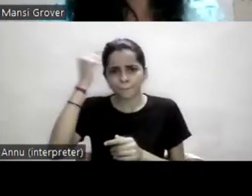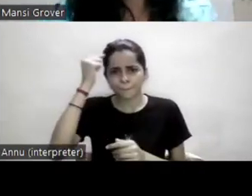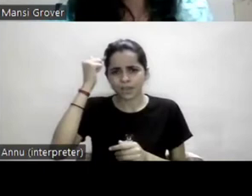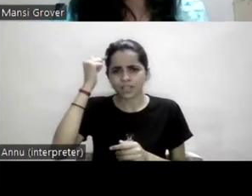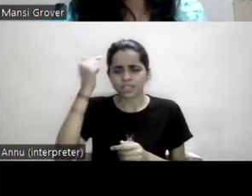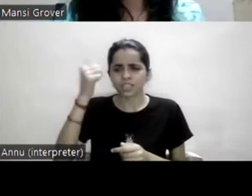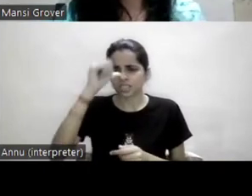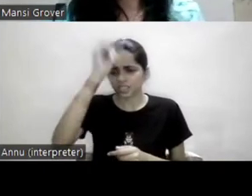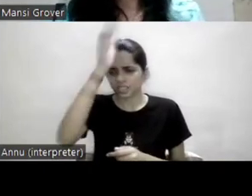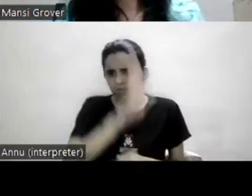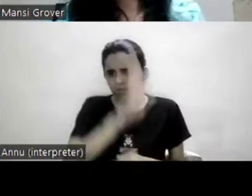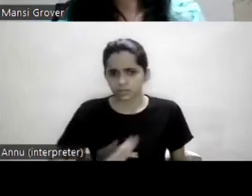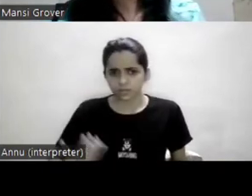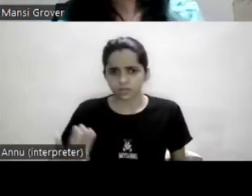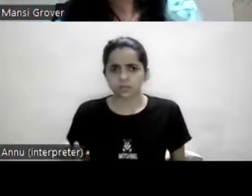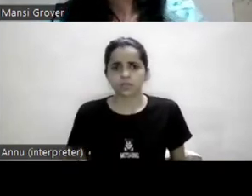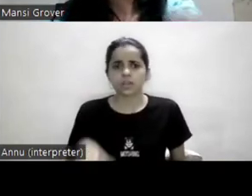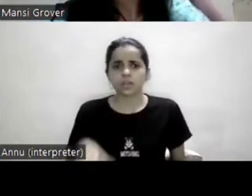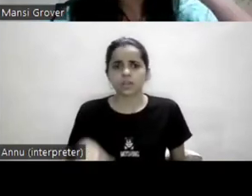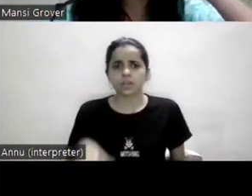and this is something that